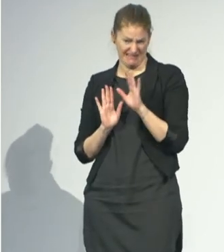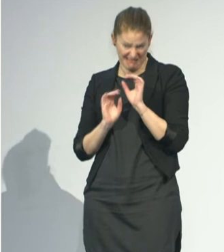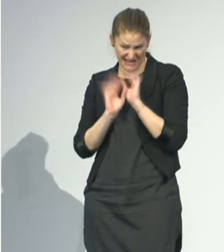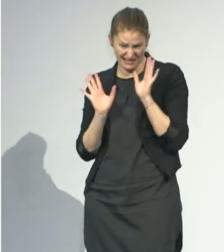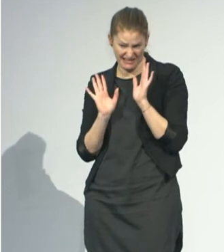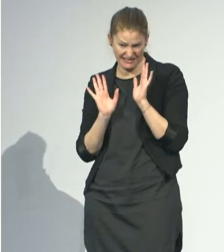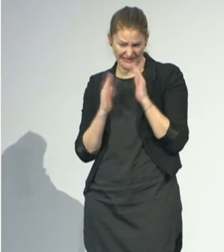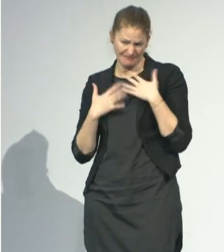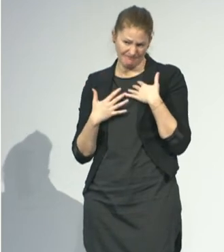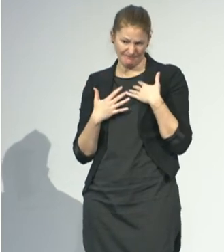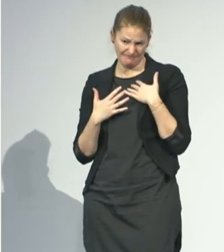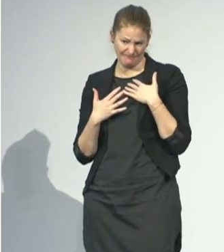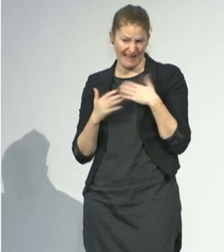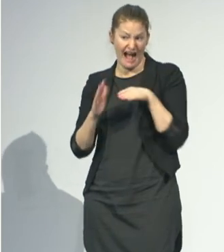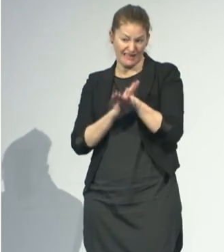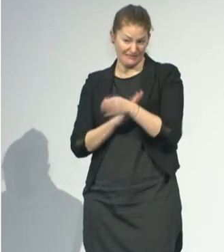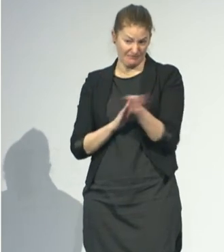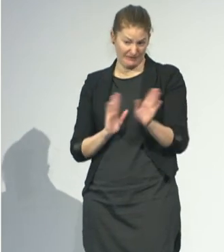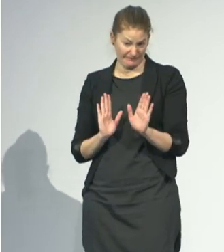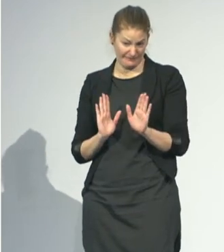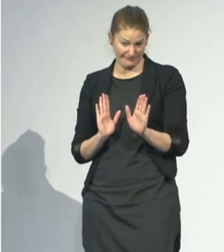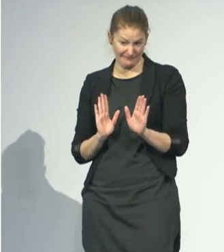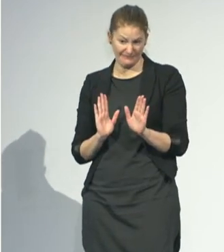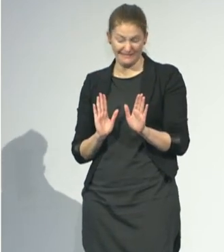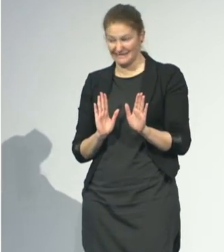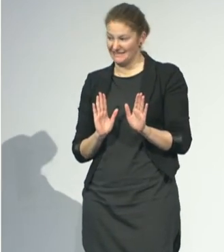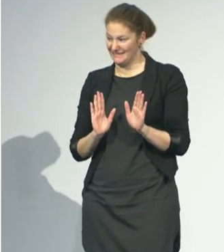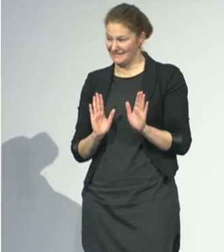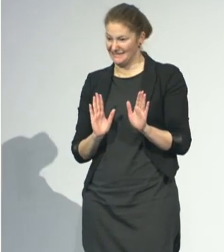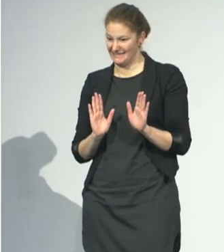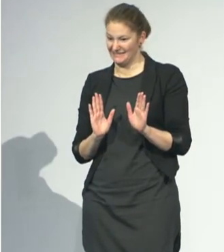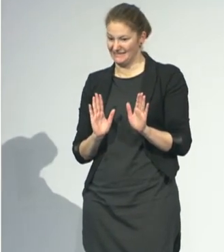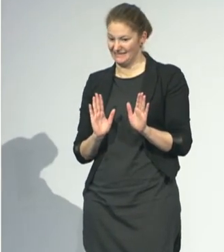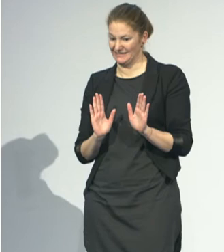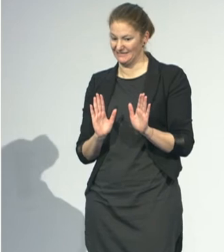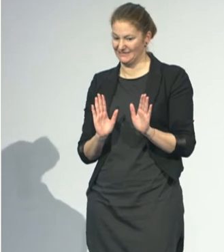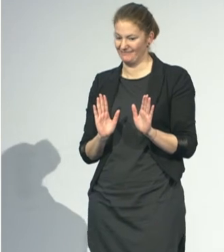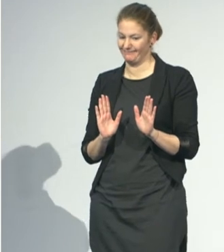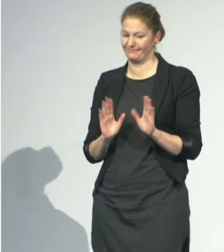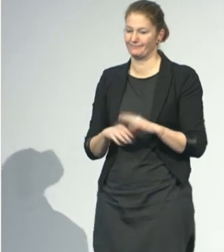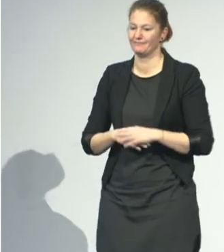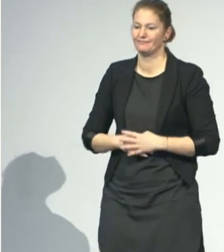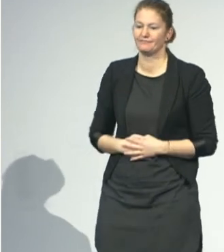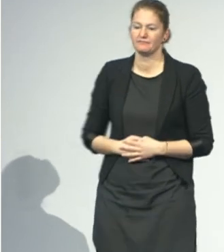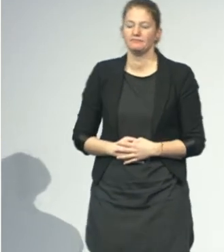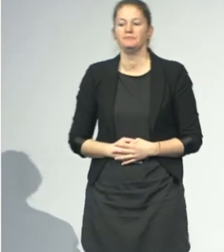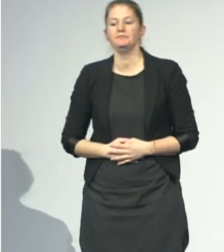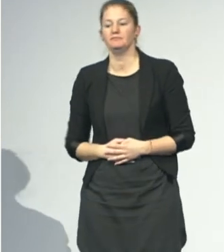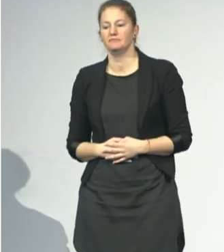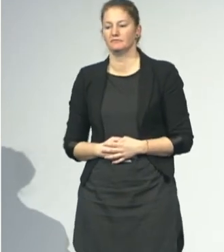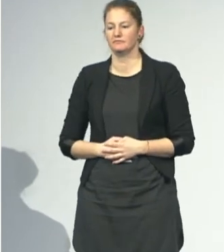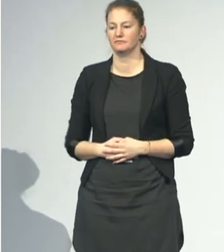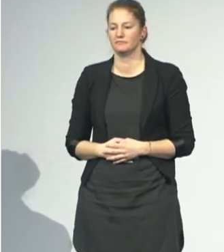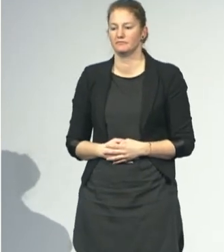Educate. So, in 18 years ago, I founded the NGO